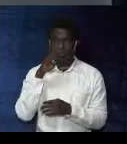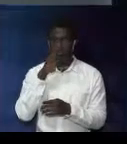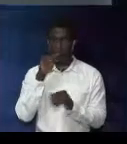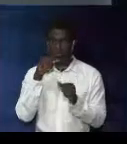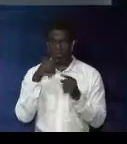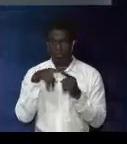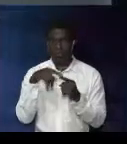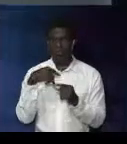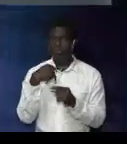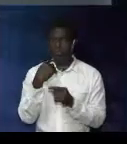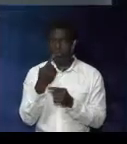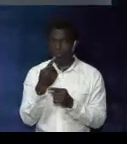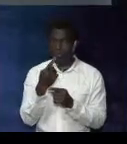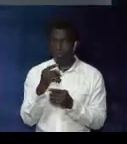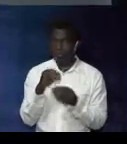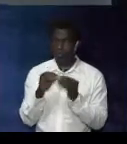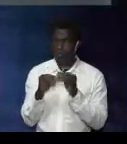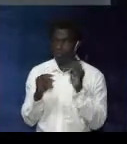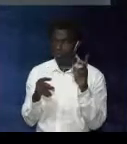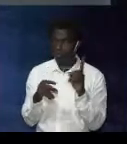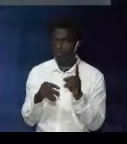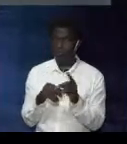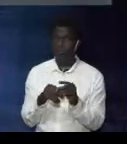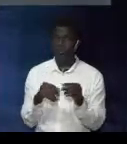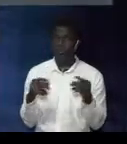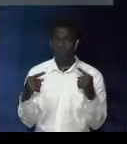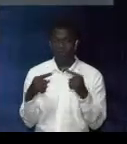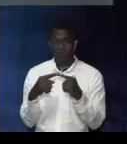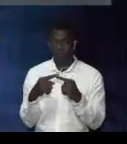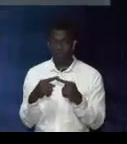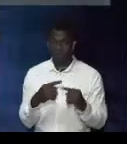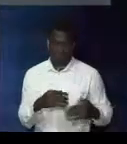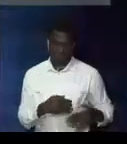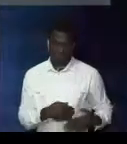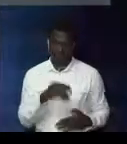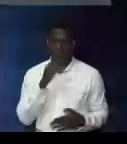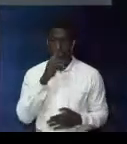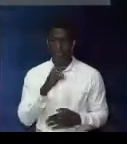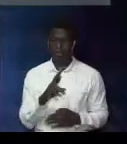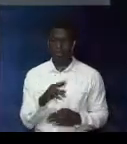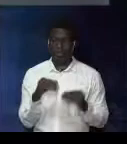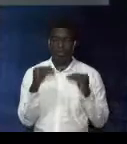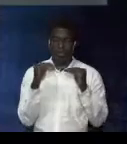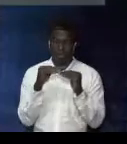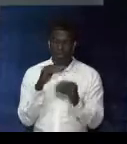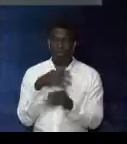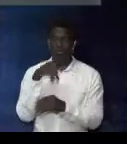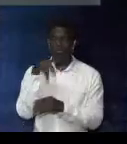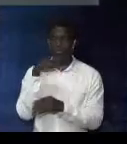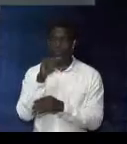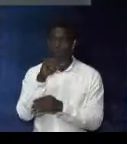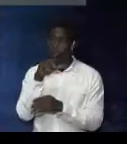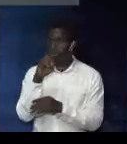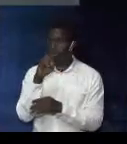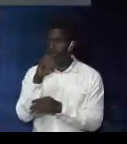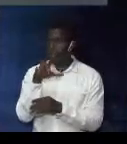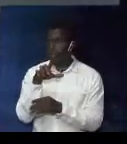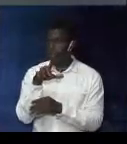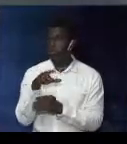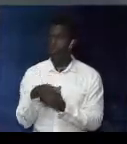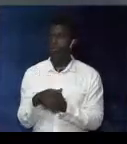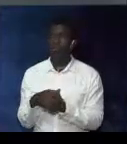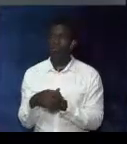me. The opposite sides are parallel and equal, just like a parallelogram. Opposite sides are parallel and equal, so you